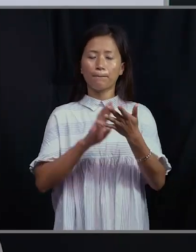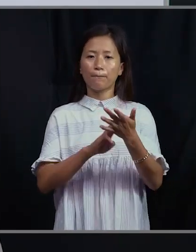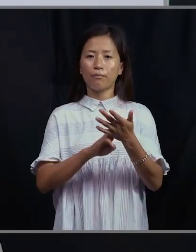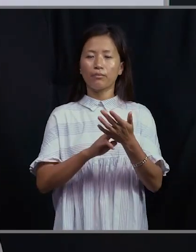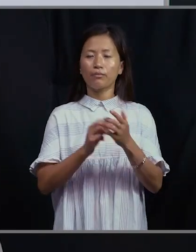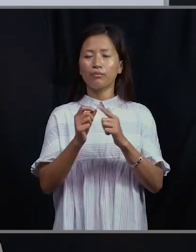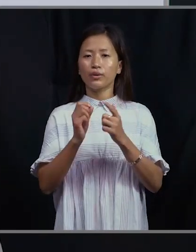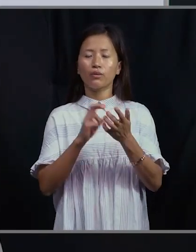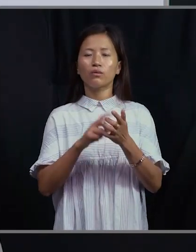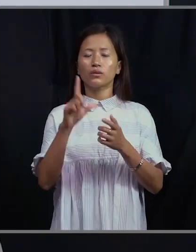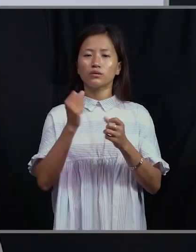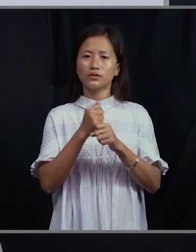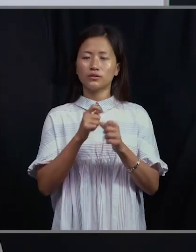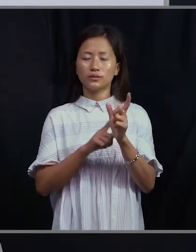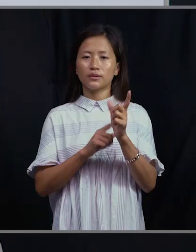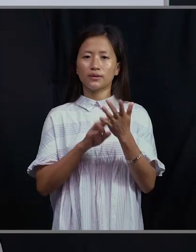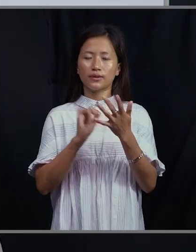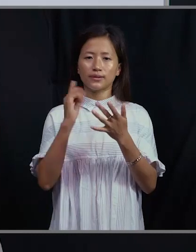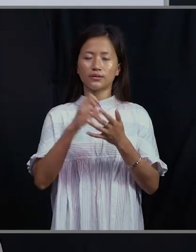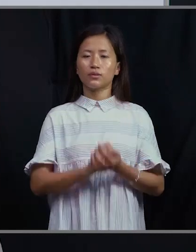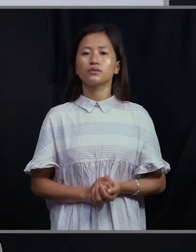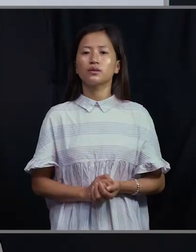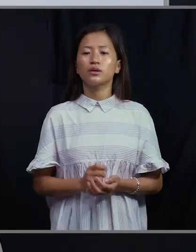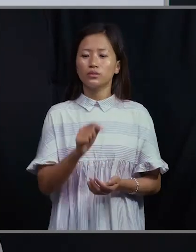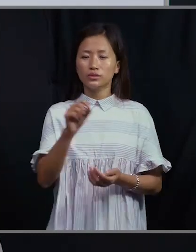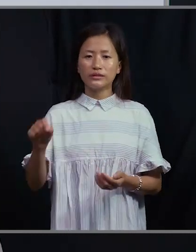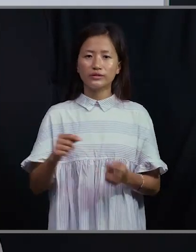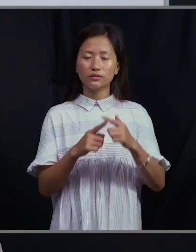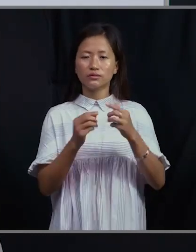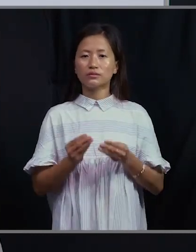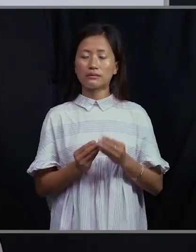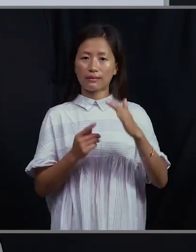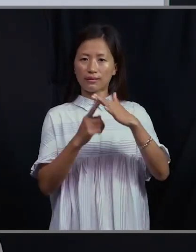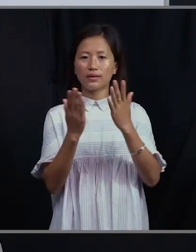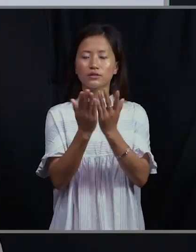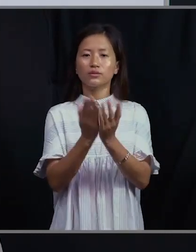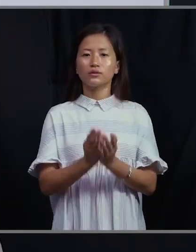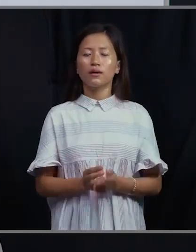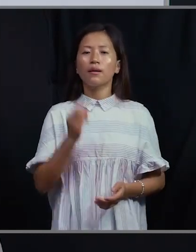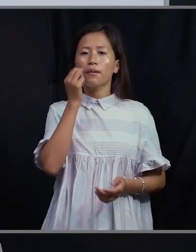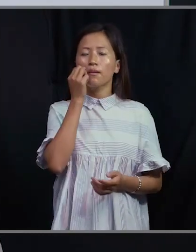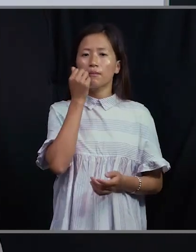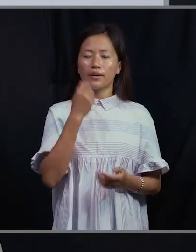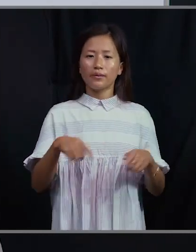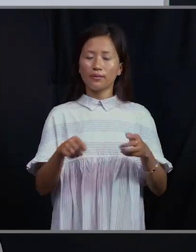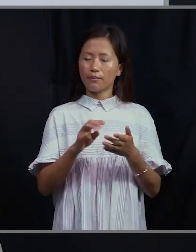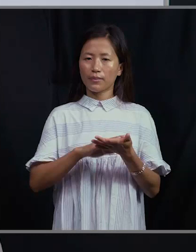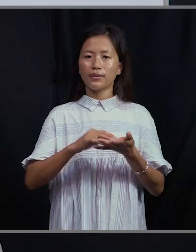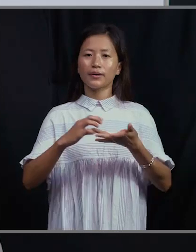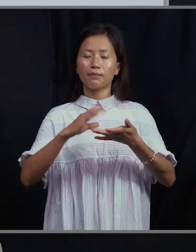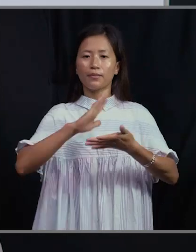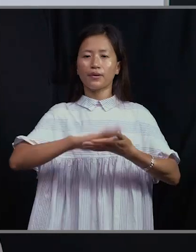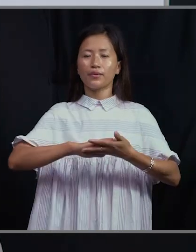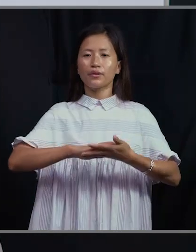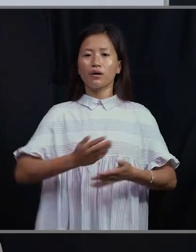one wife. Okay, and in this case, which is given in your textbooks, it says that a man can marry up to 4 wives. I'm